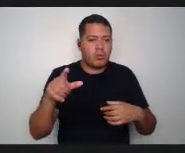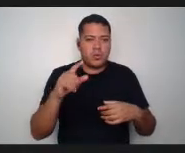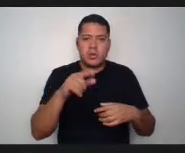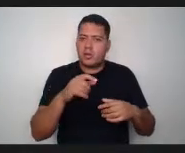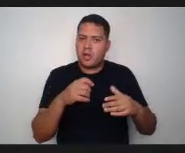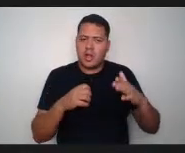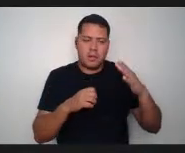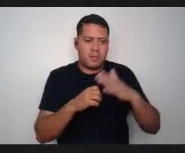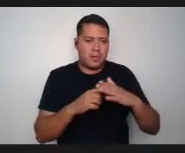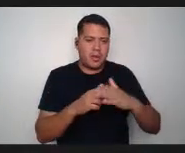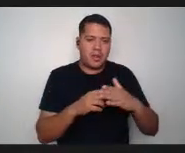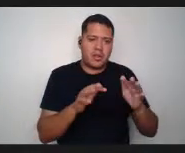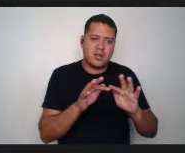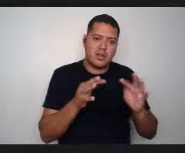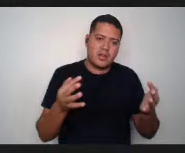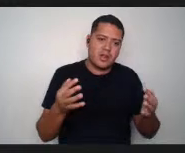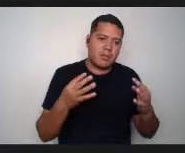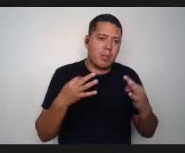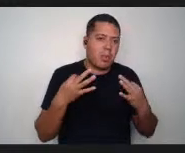They're not